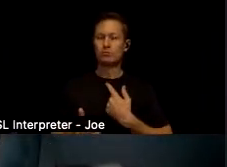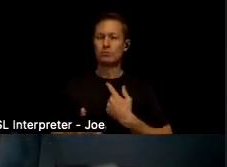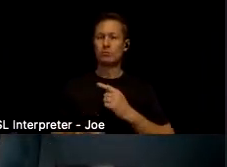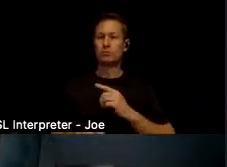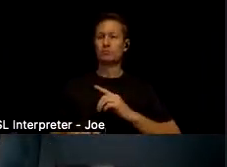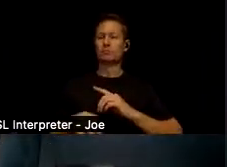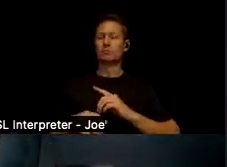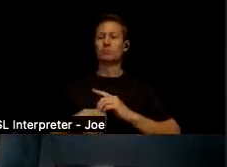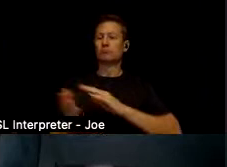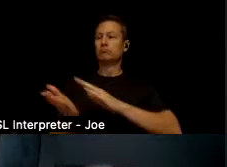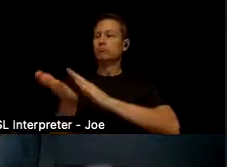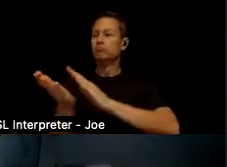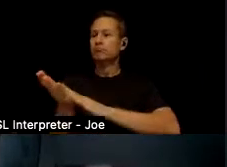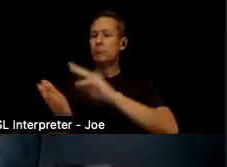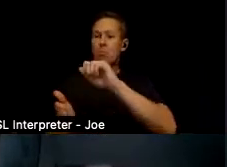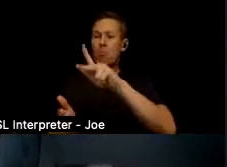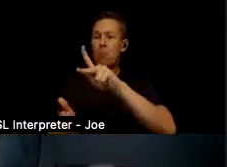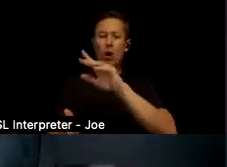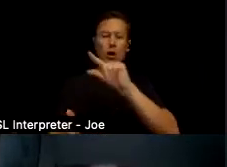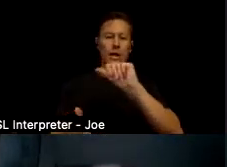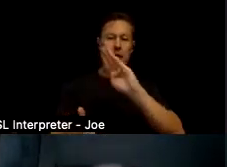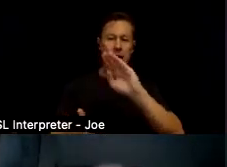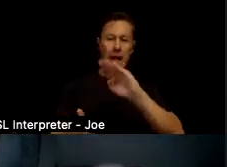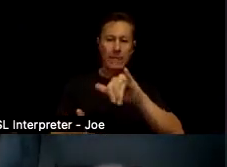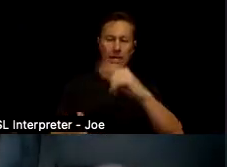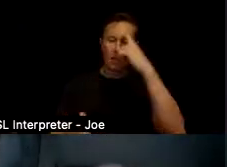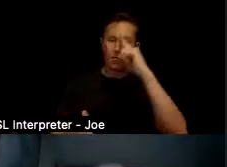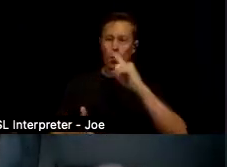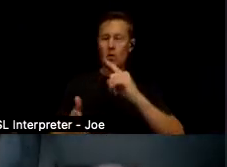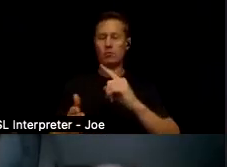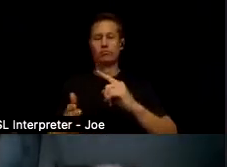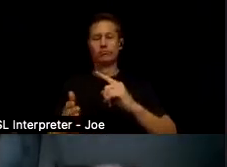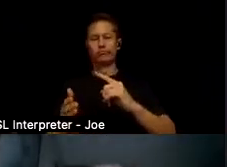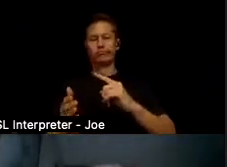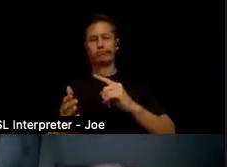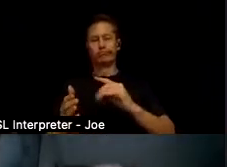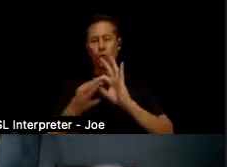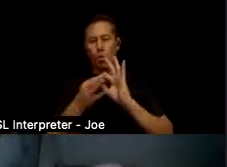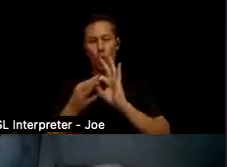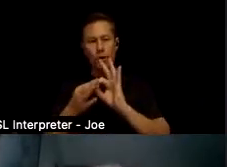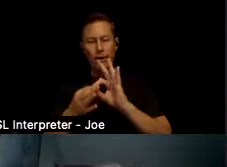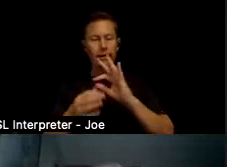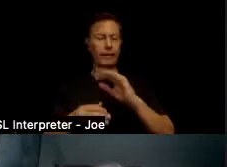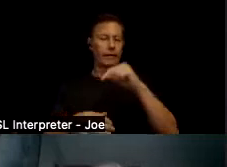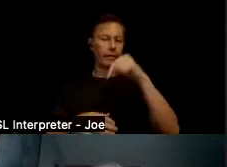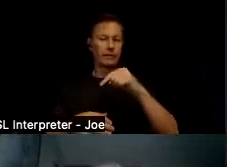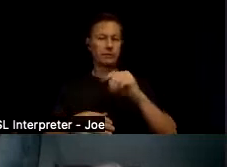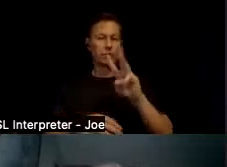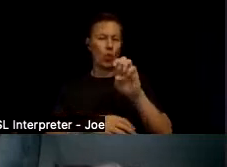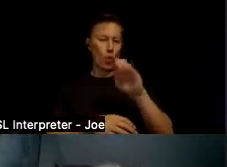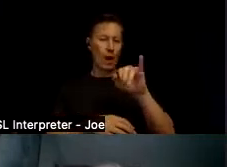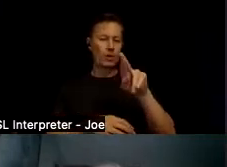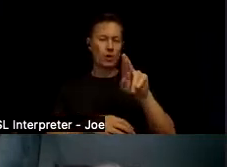Noriega for really doing the heavy lifting to organize this webinar and to arrange for the lineup of speakers. I'm really